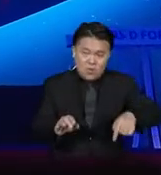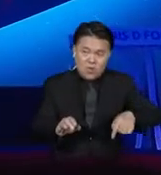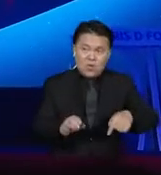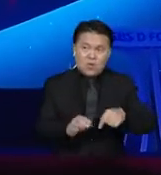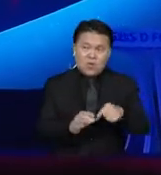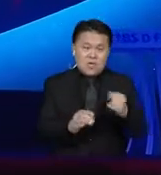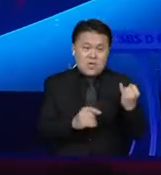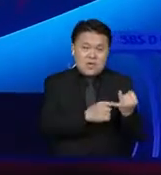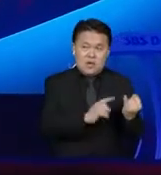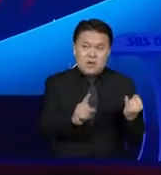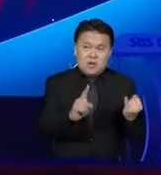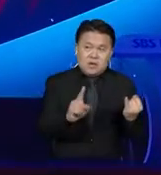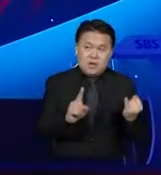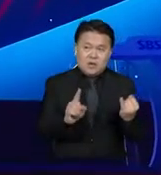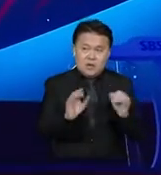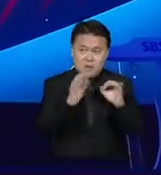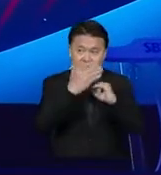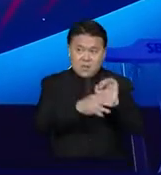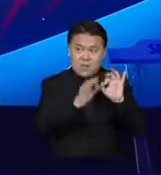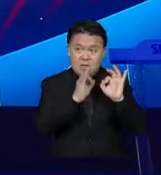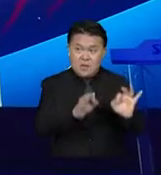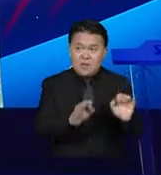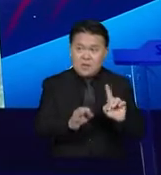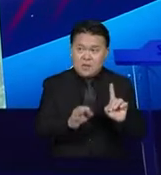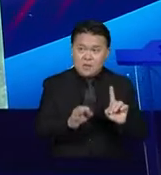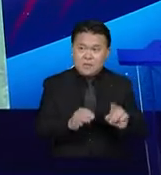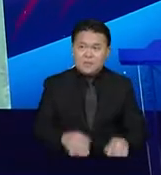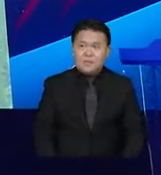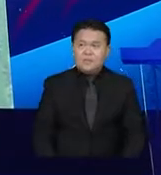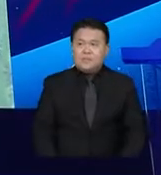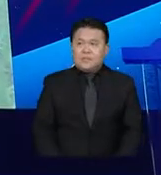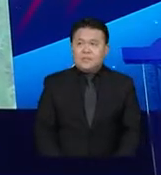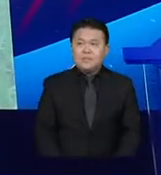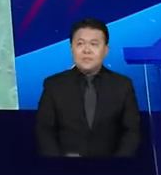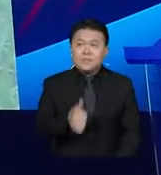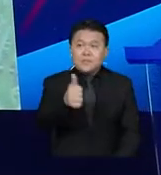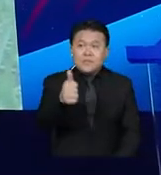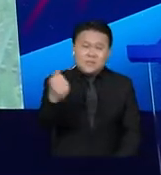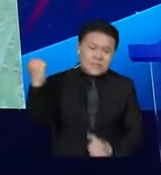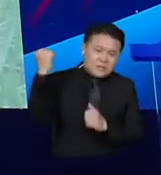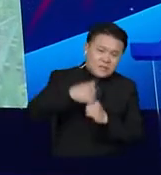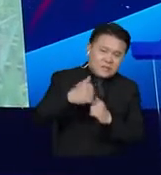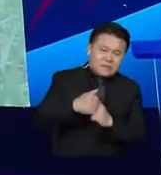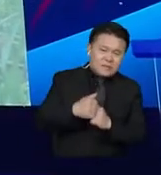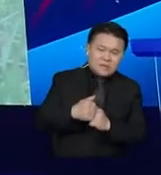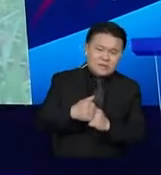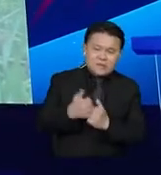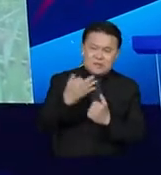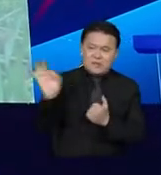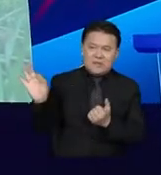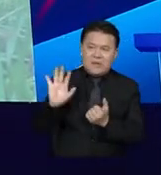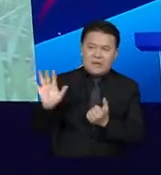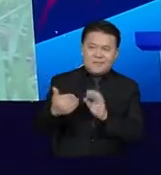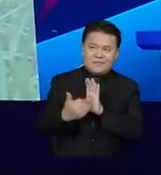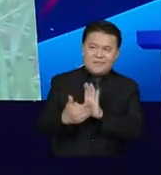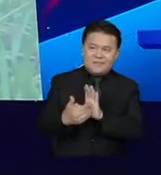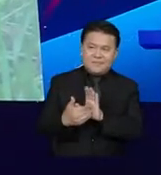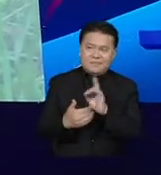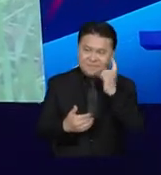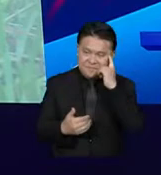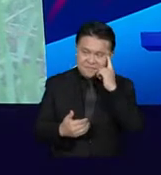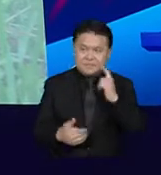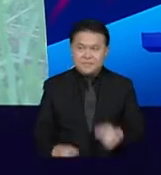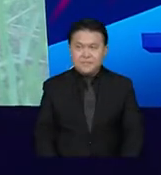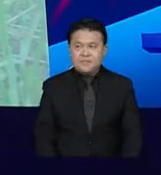here, decided that male aggression is no longer acceptable. Females became